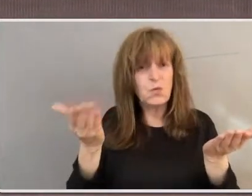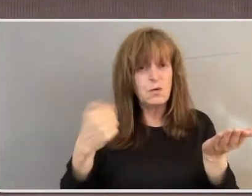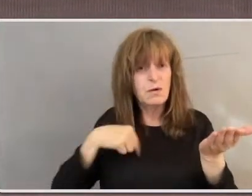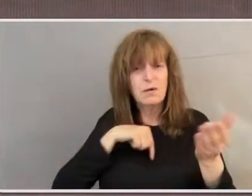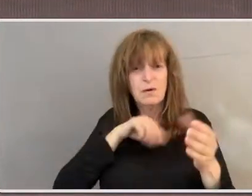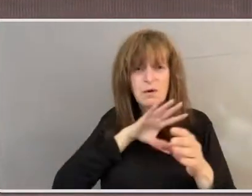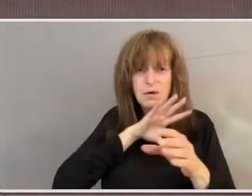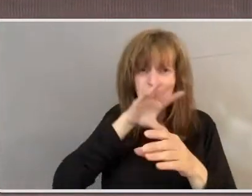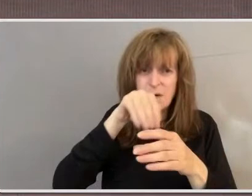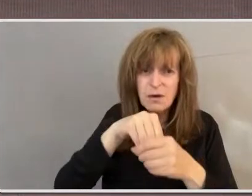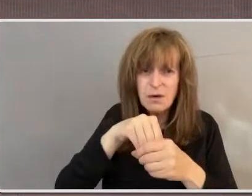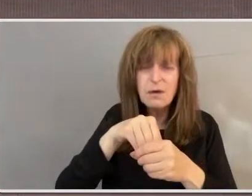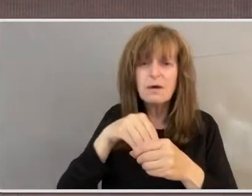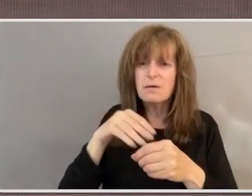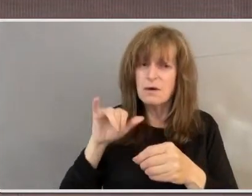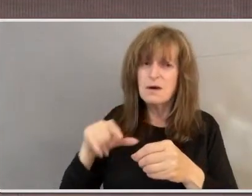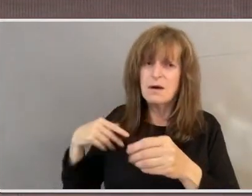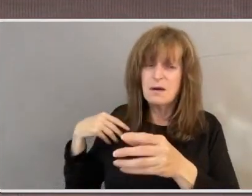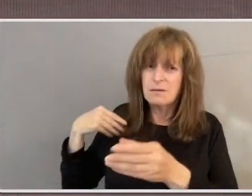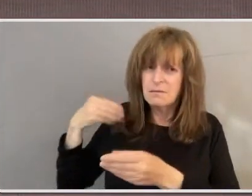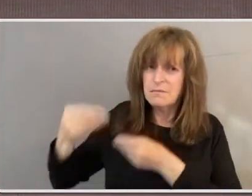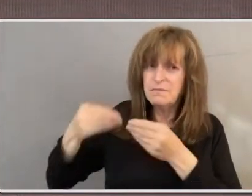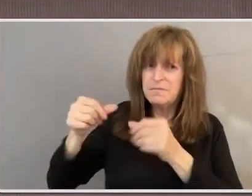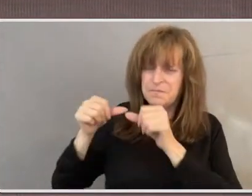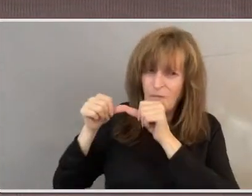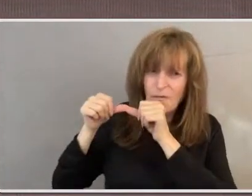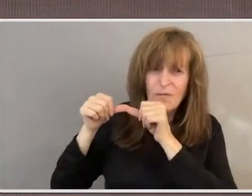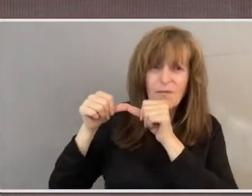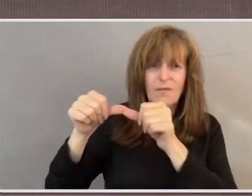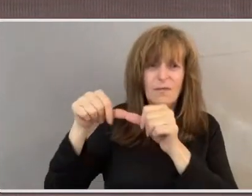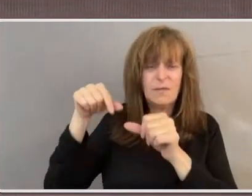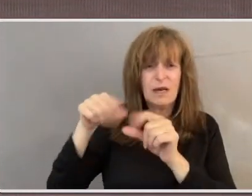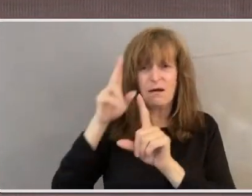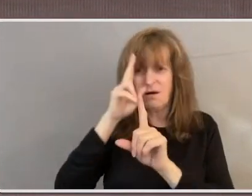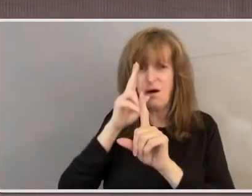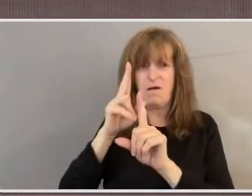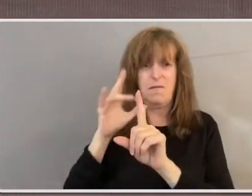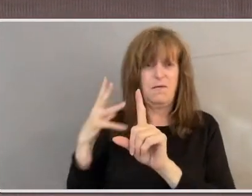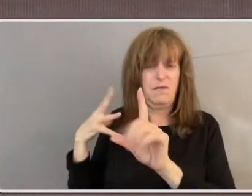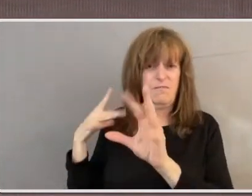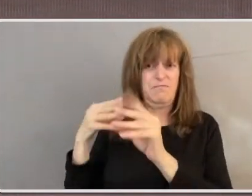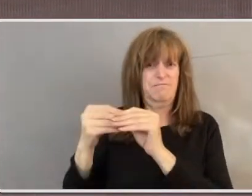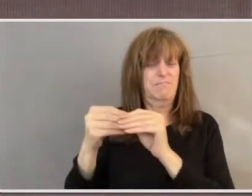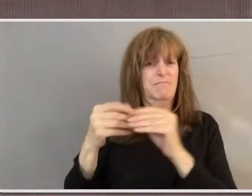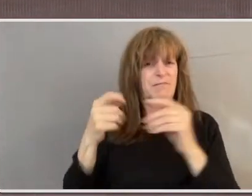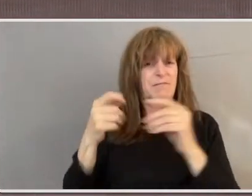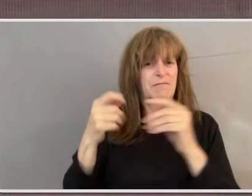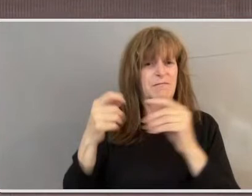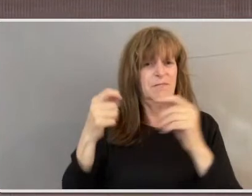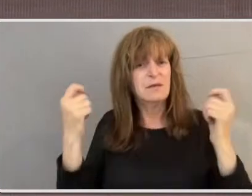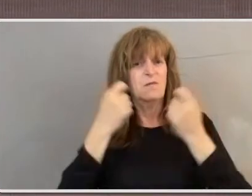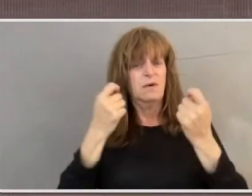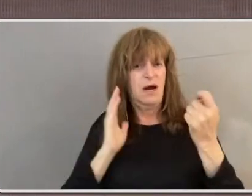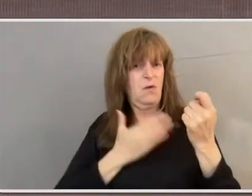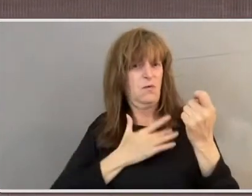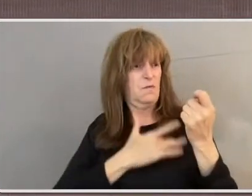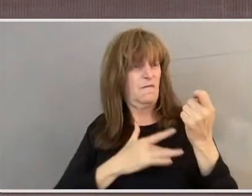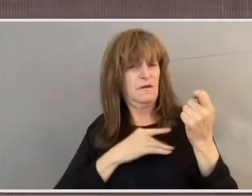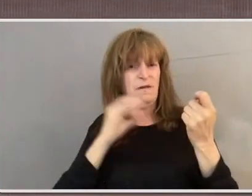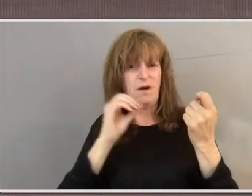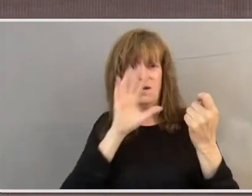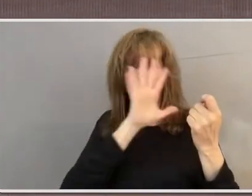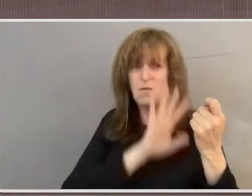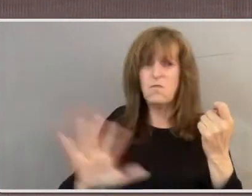our province. J'ai le devoir et le plaisir de vous accueillir alors que nous perpétuons